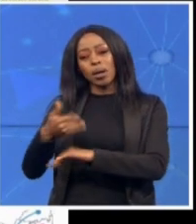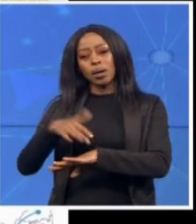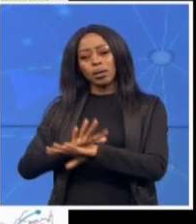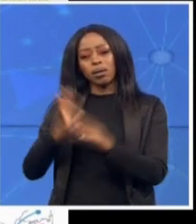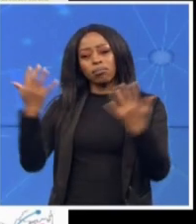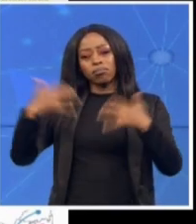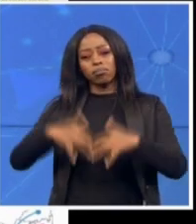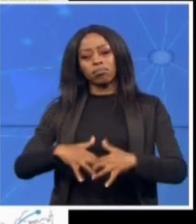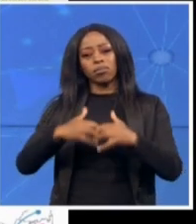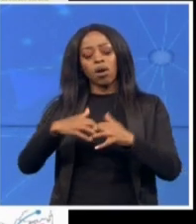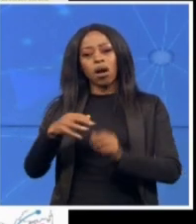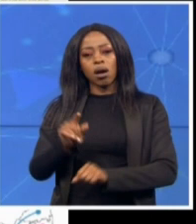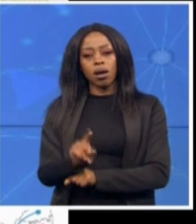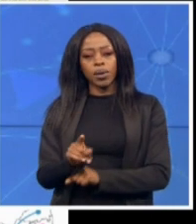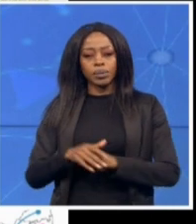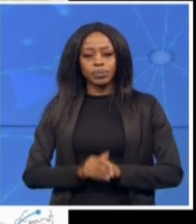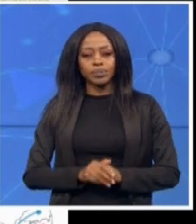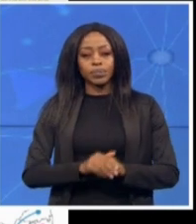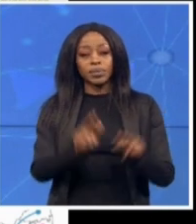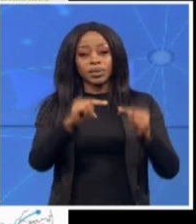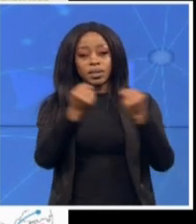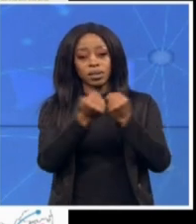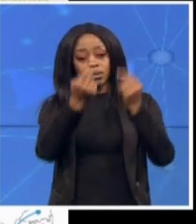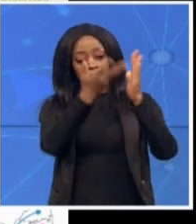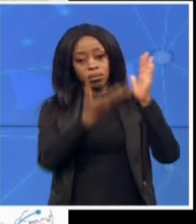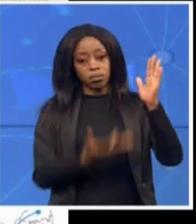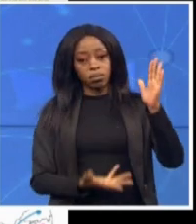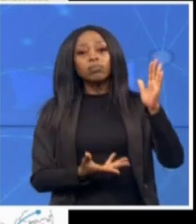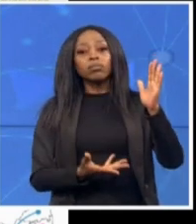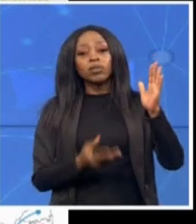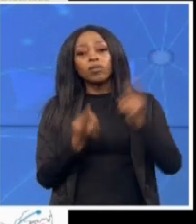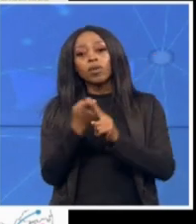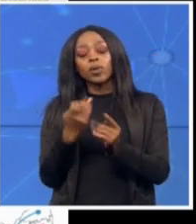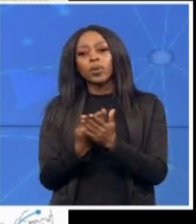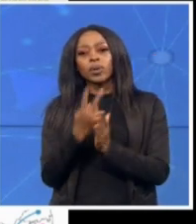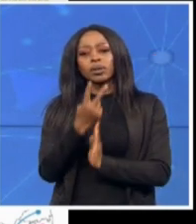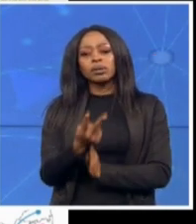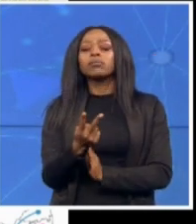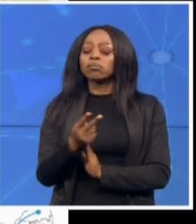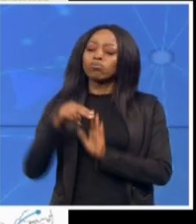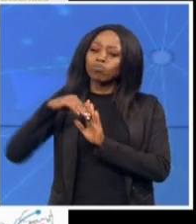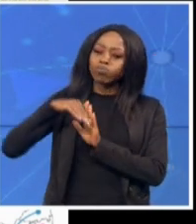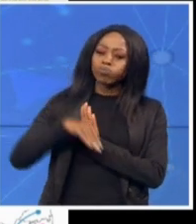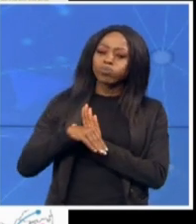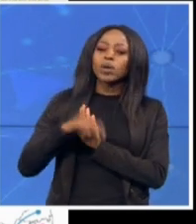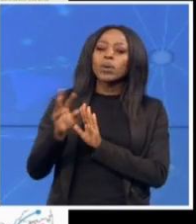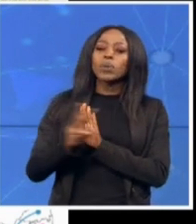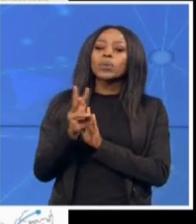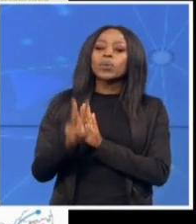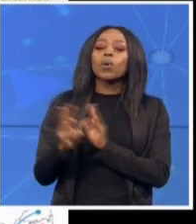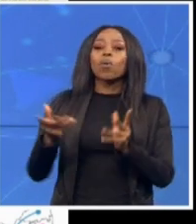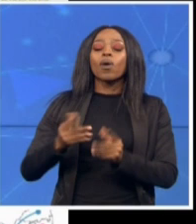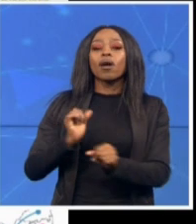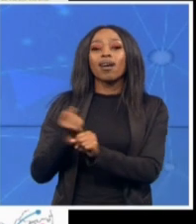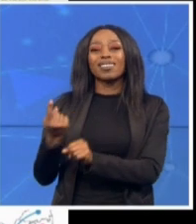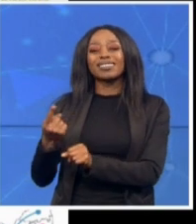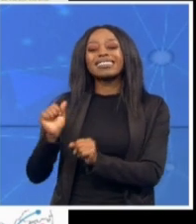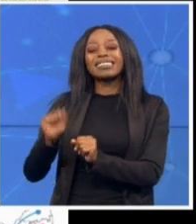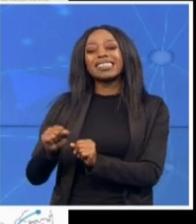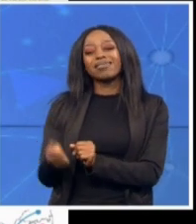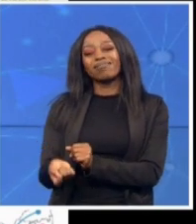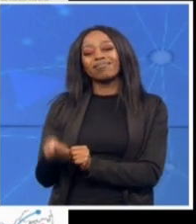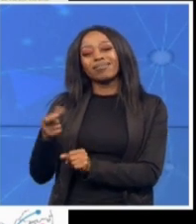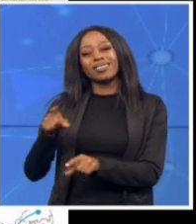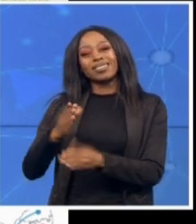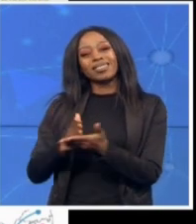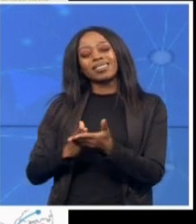trend. You can see a very steep decline in Gauteng. There's smaller declines in other provinces. Gauteng has now met